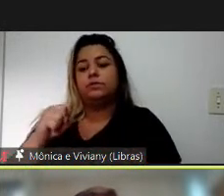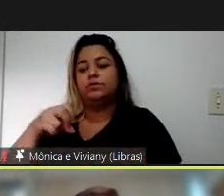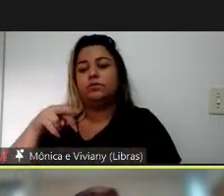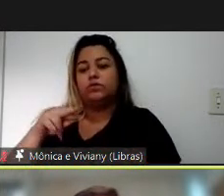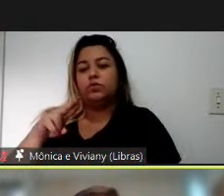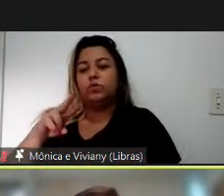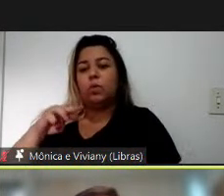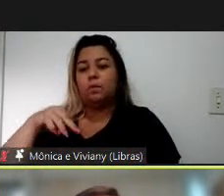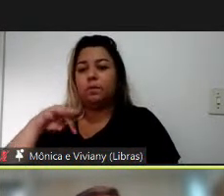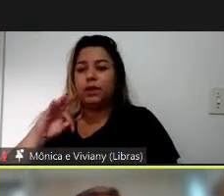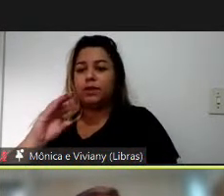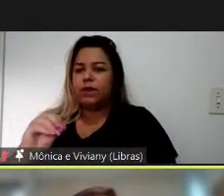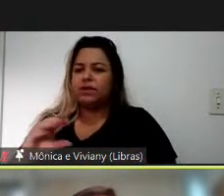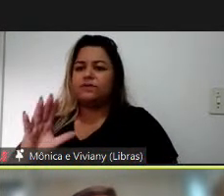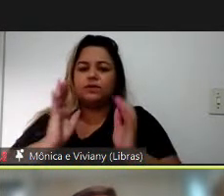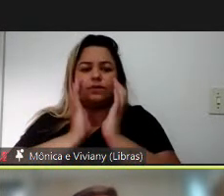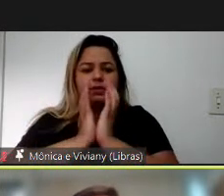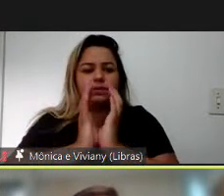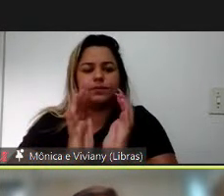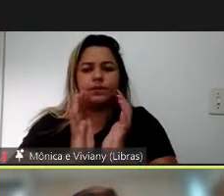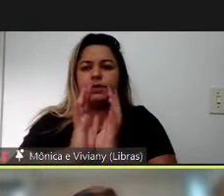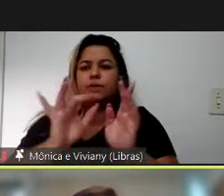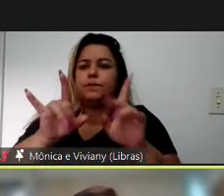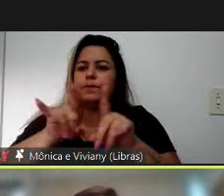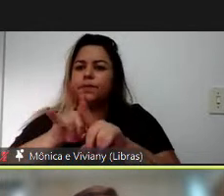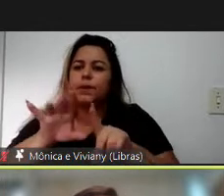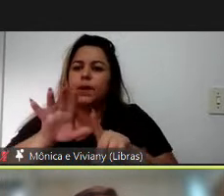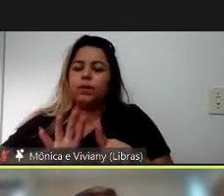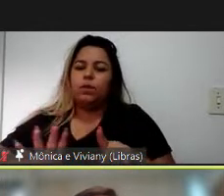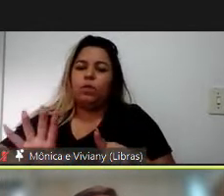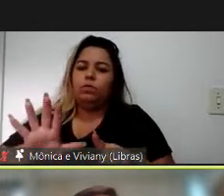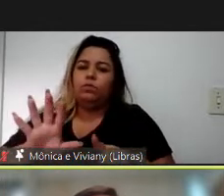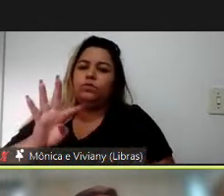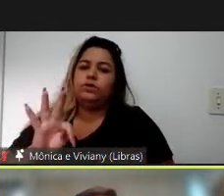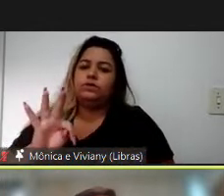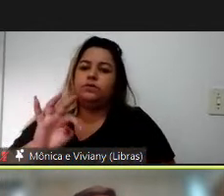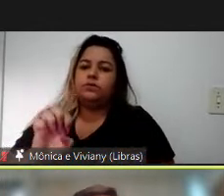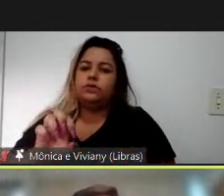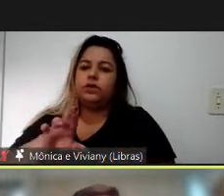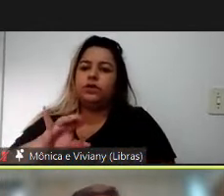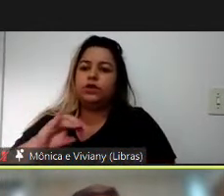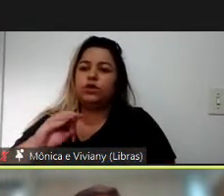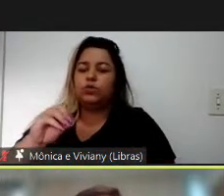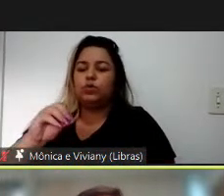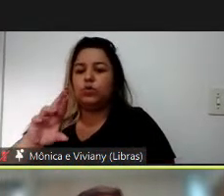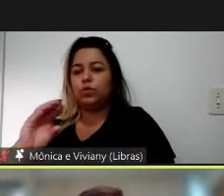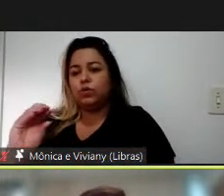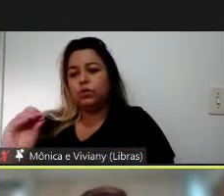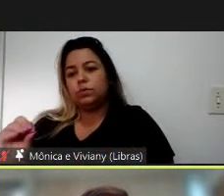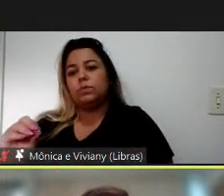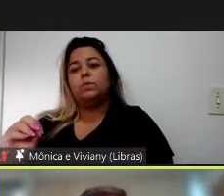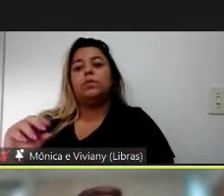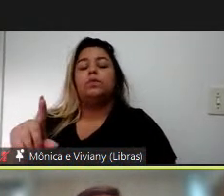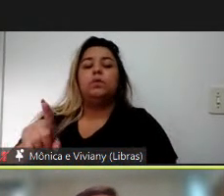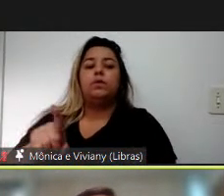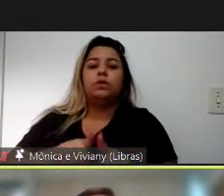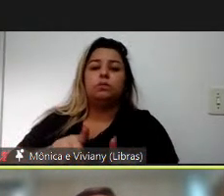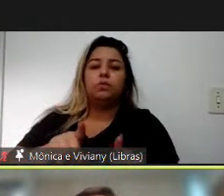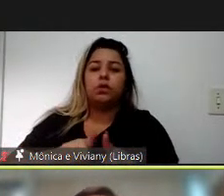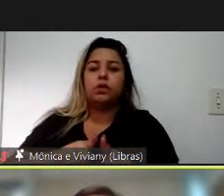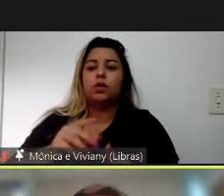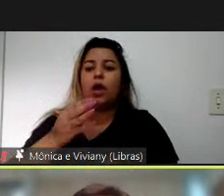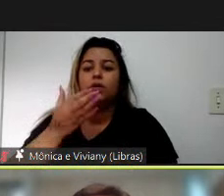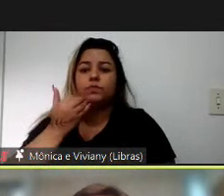To incorporate tools that make it possible for the teams to do a mapping of their territory in relation to the